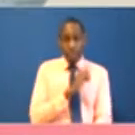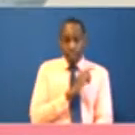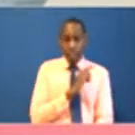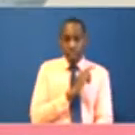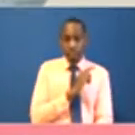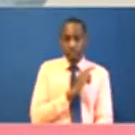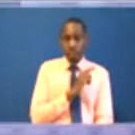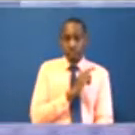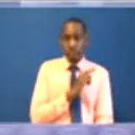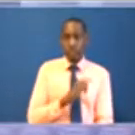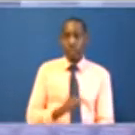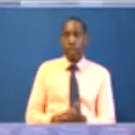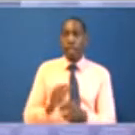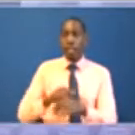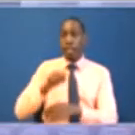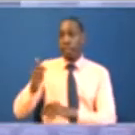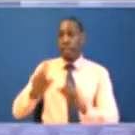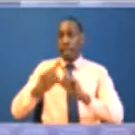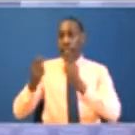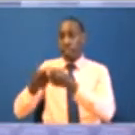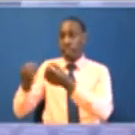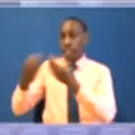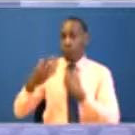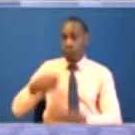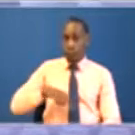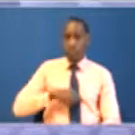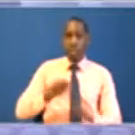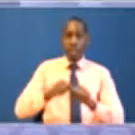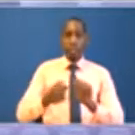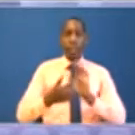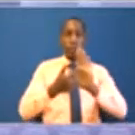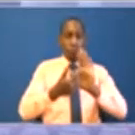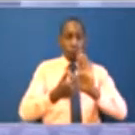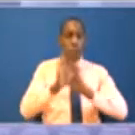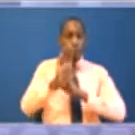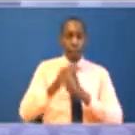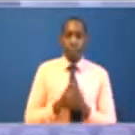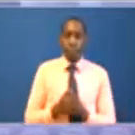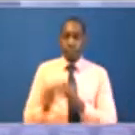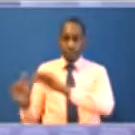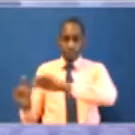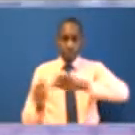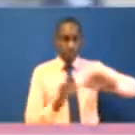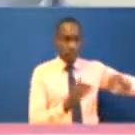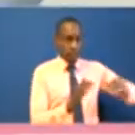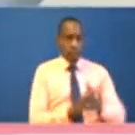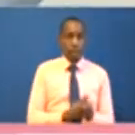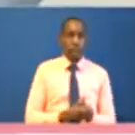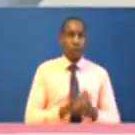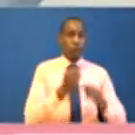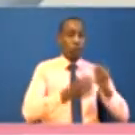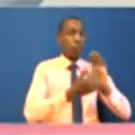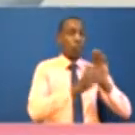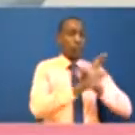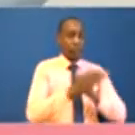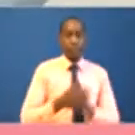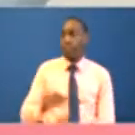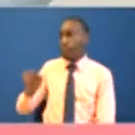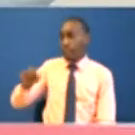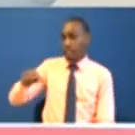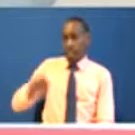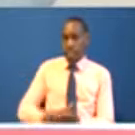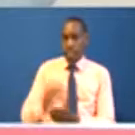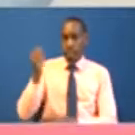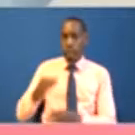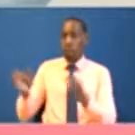present here if not more and as soon as the teams give us an update i will bring that uh your way karen briefly i can allow you to finish your yes um